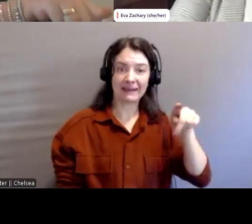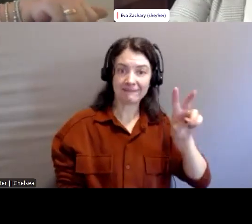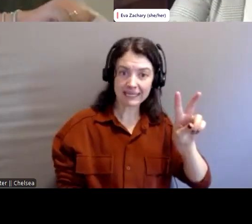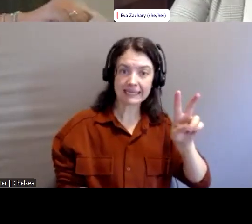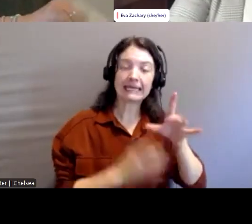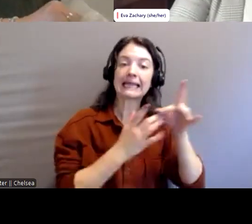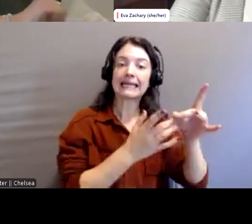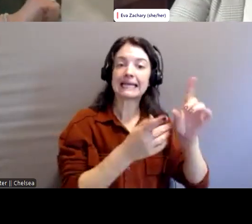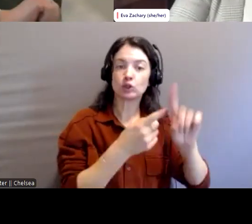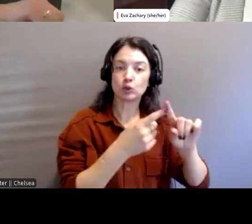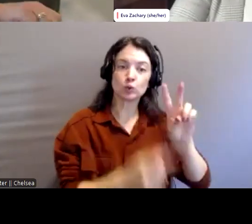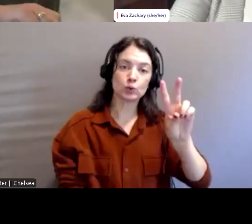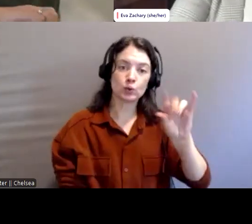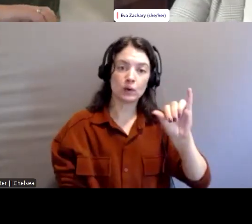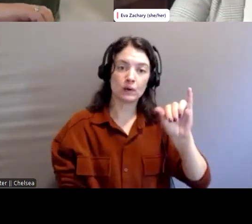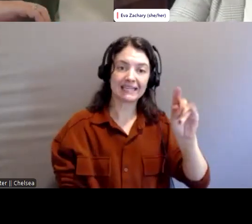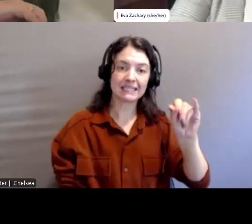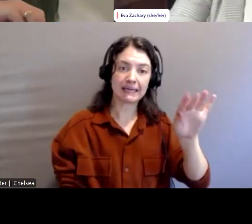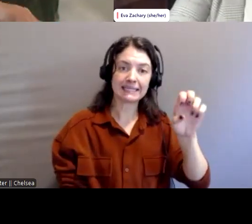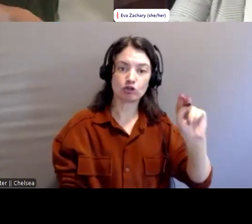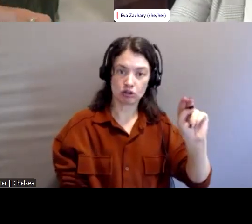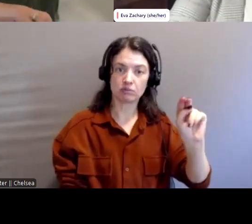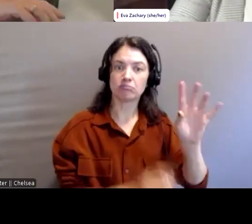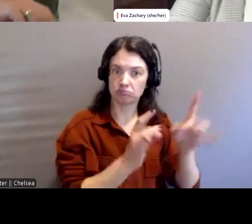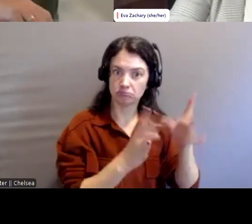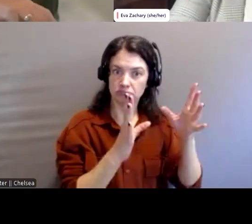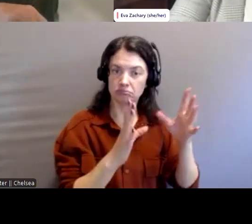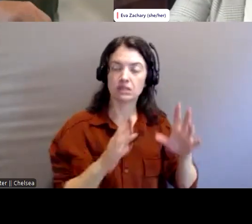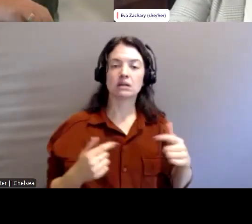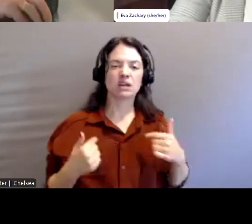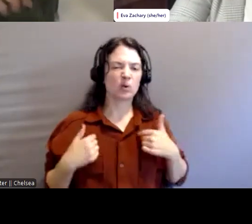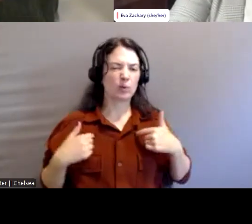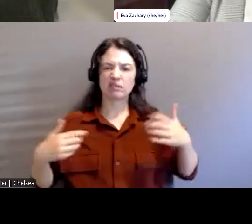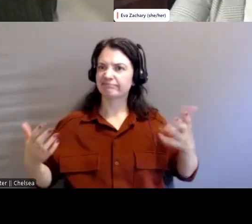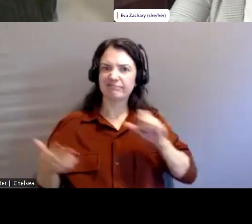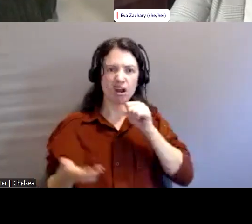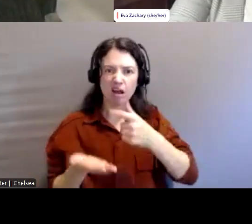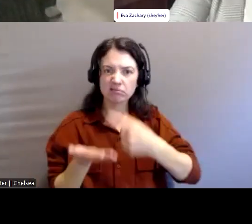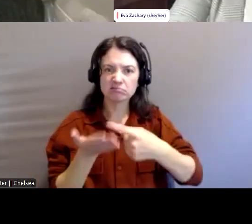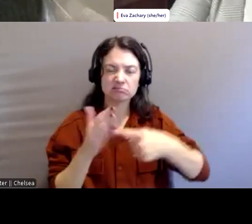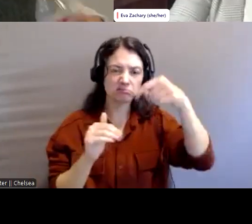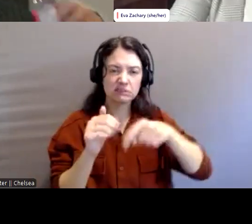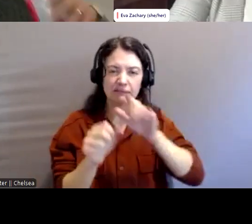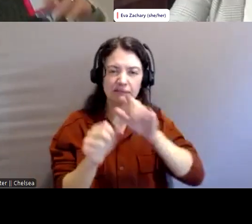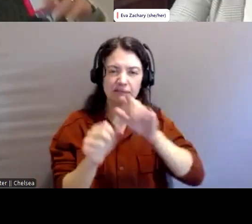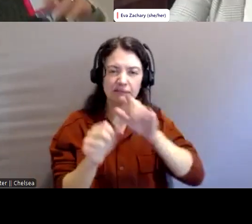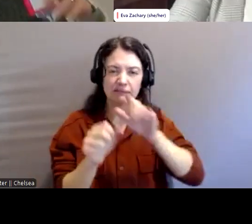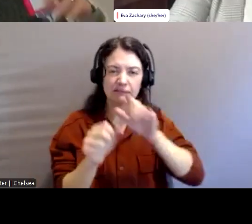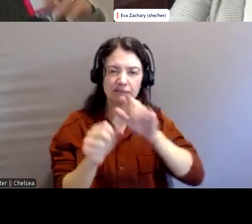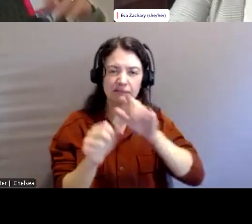how, one of the things we haven't done enough talking about is intimate partner violence as a contributor